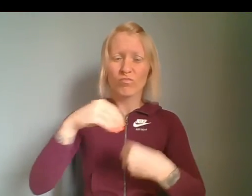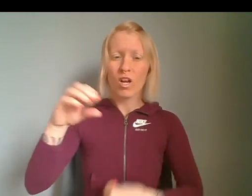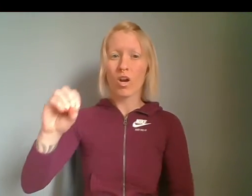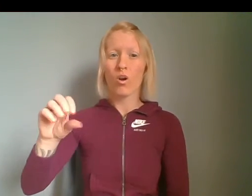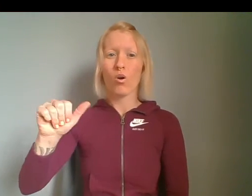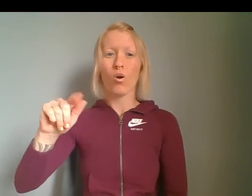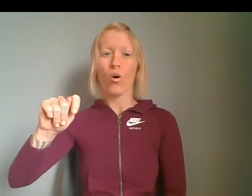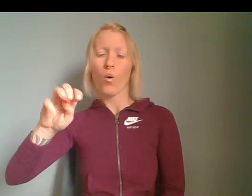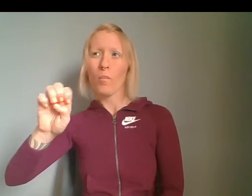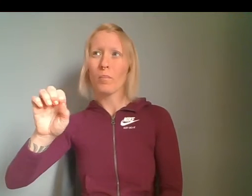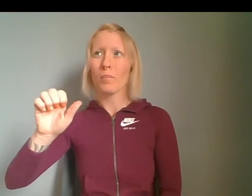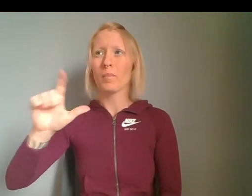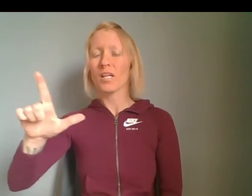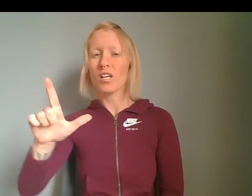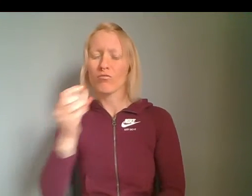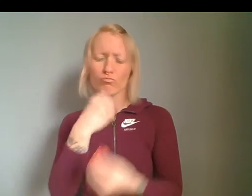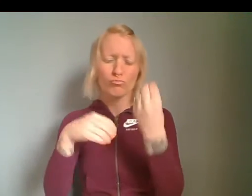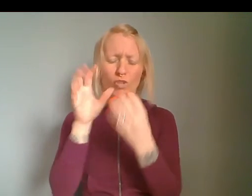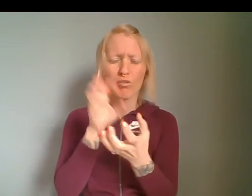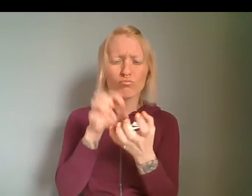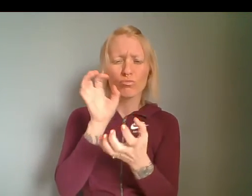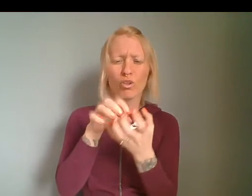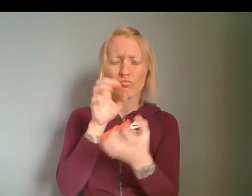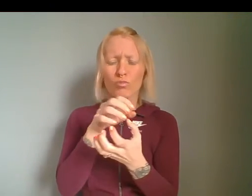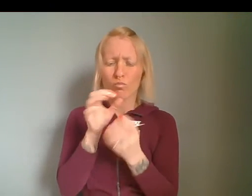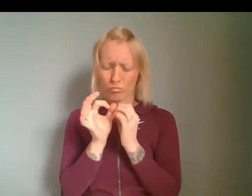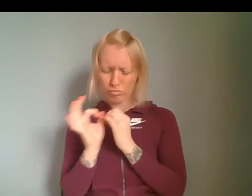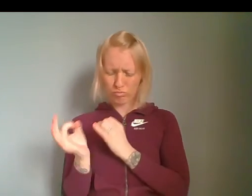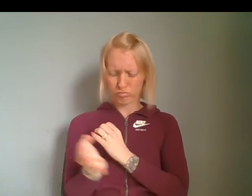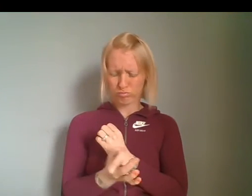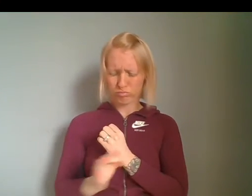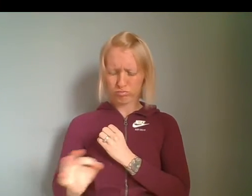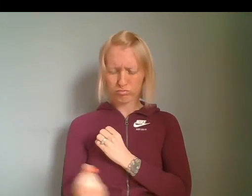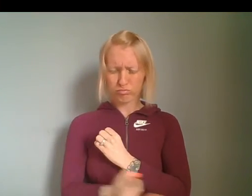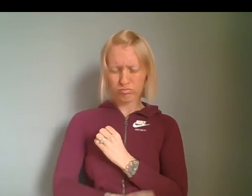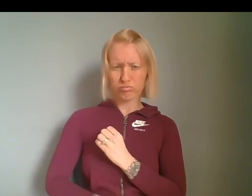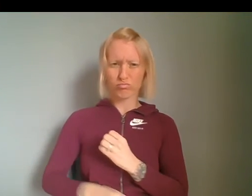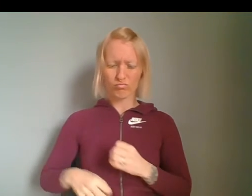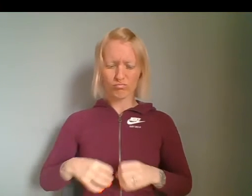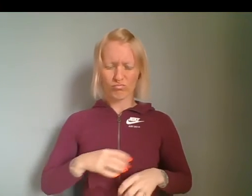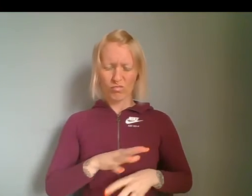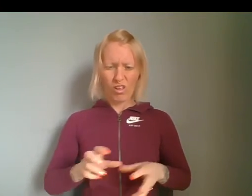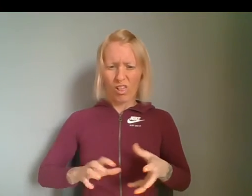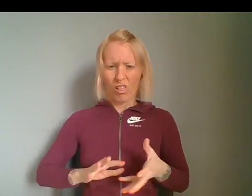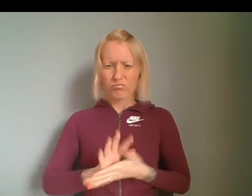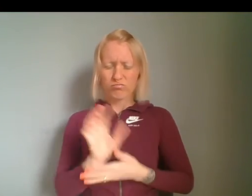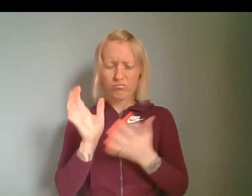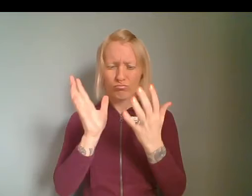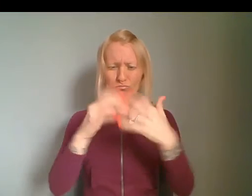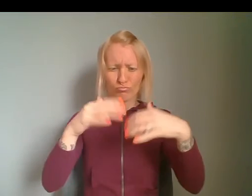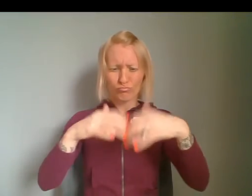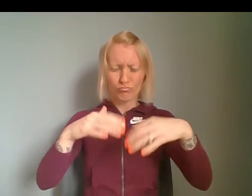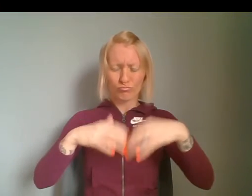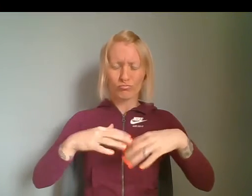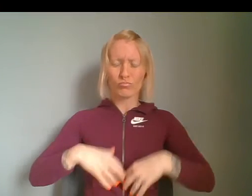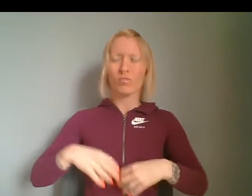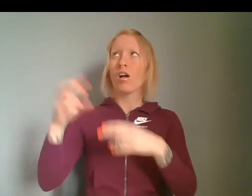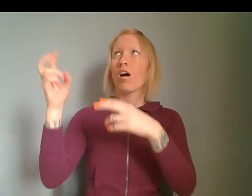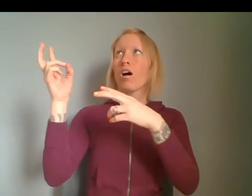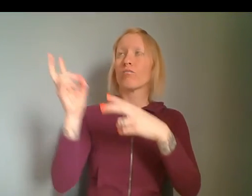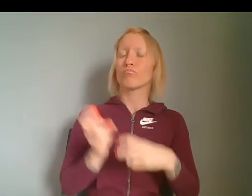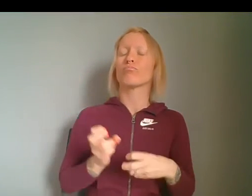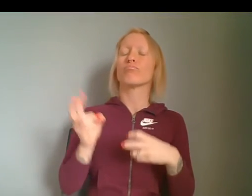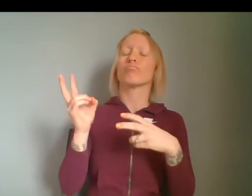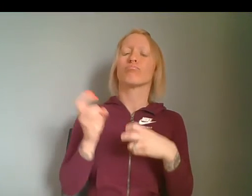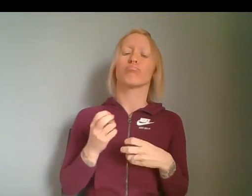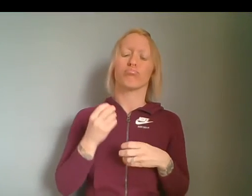It's in my stomach, more enzymes. It's going through my intestine. There's the flora, all kind of critters in there, breaking it all up. I'm soaking it up